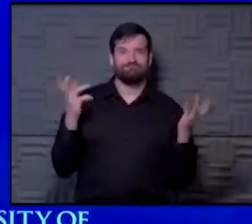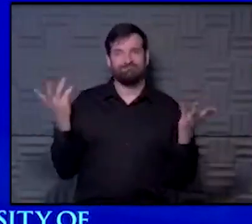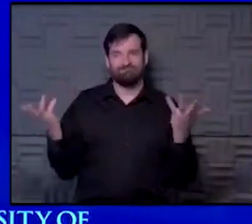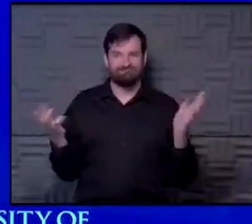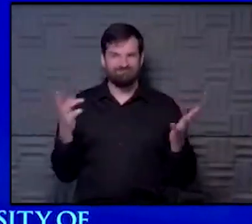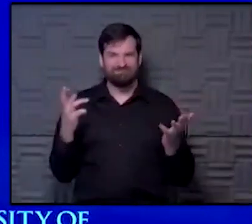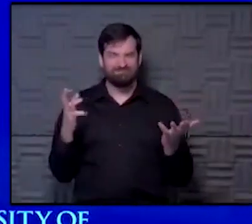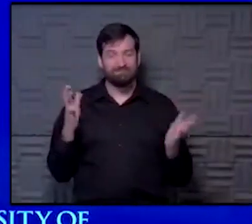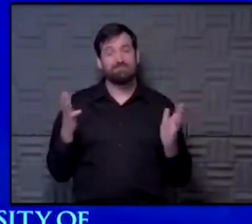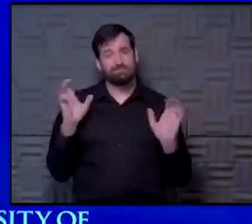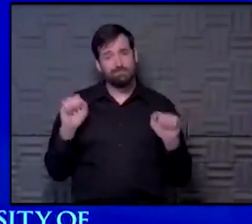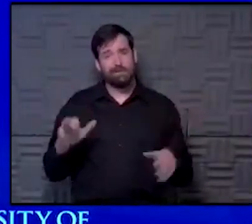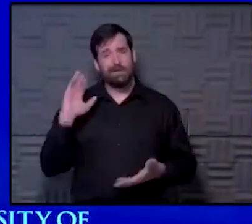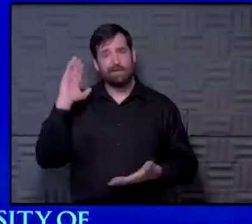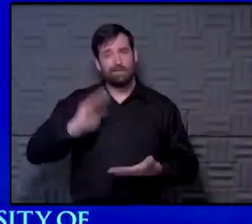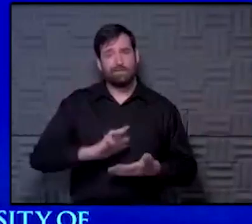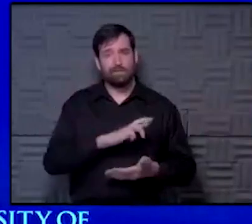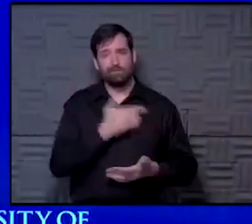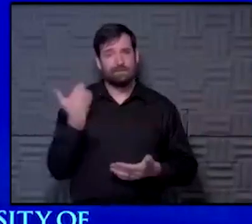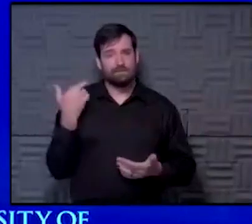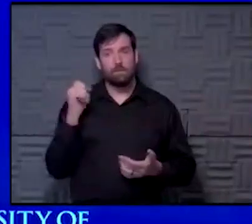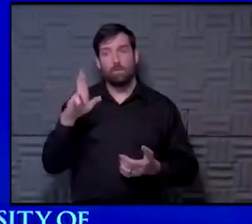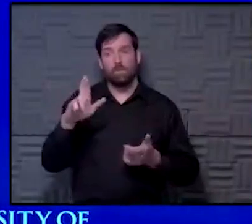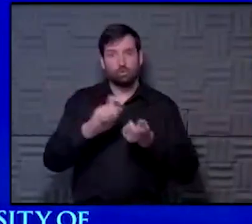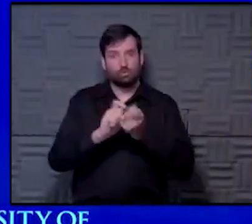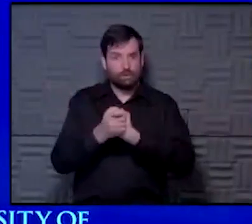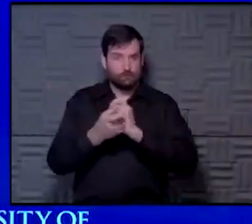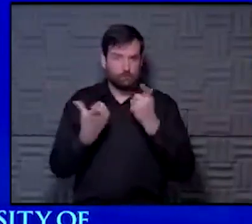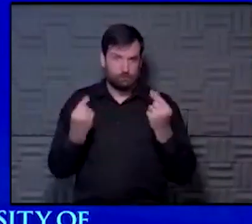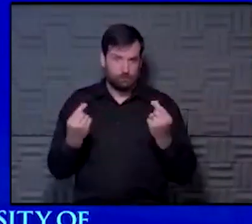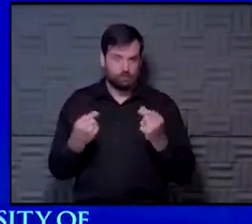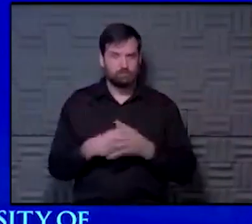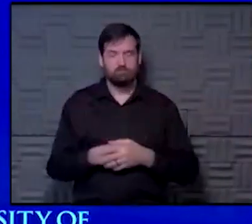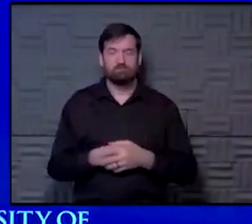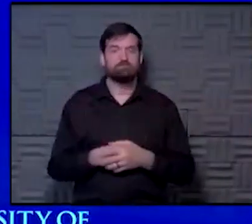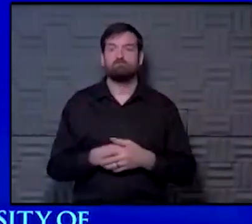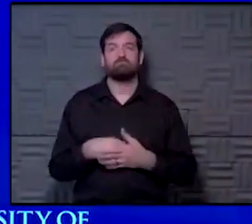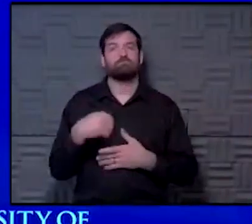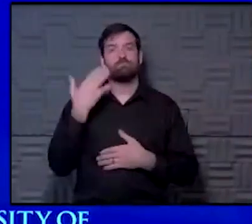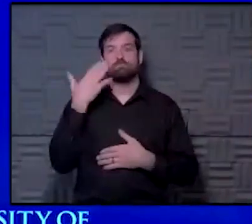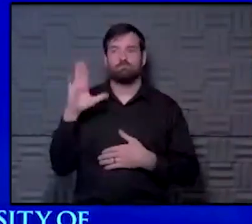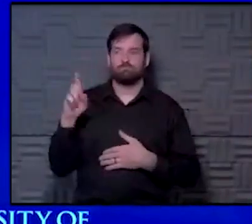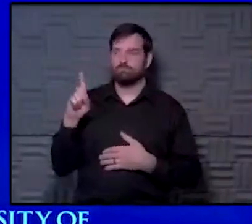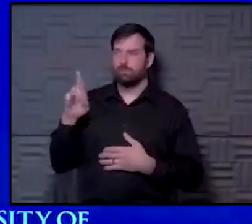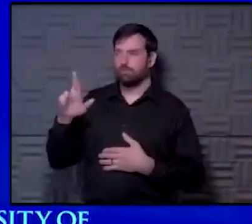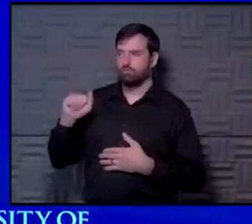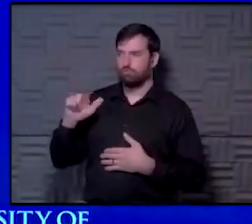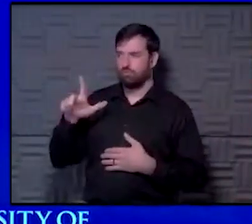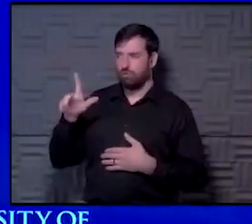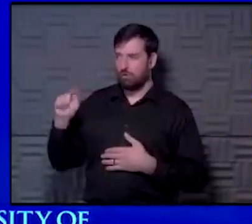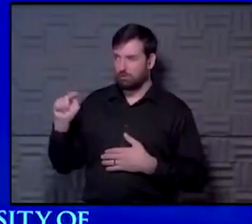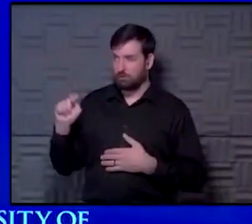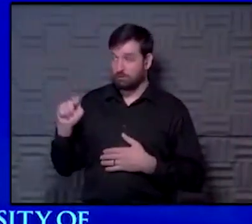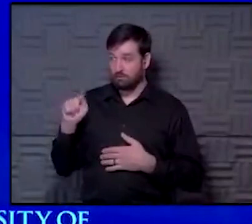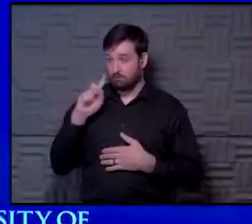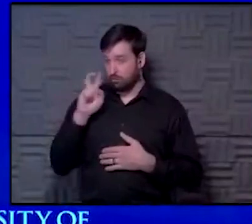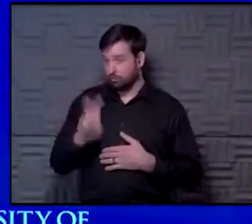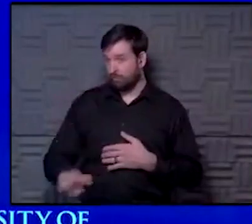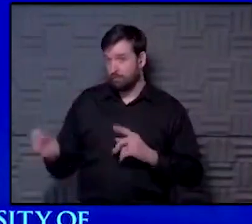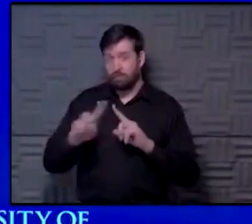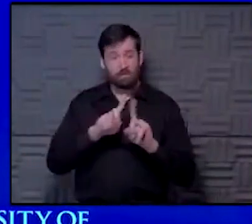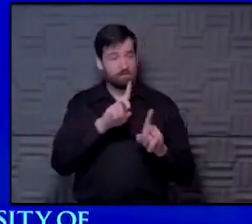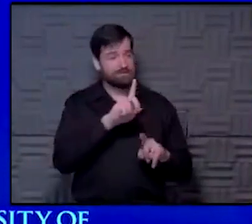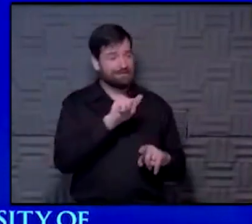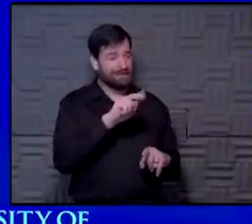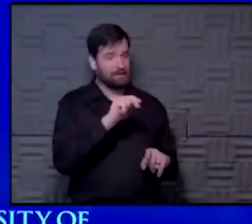know that you can mitigate your risk or do different things. And I don't know, Dr. Ault, if you've been traveling, but I know Dana